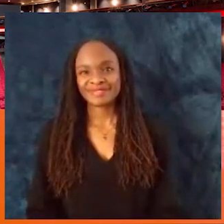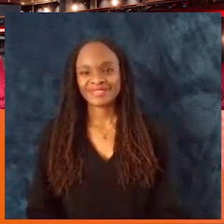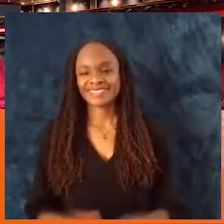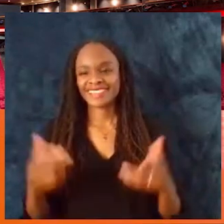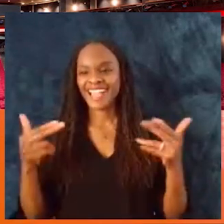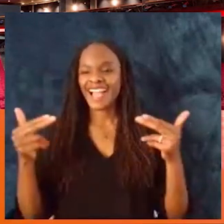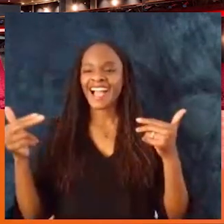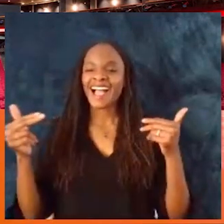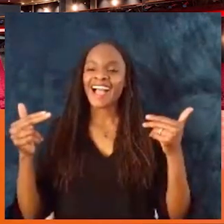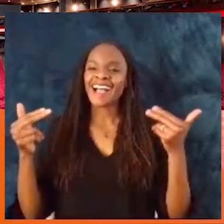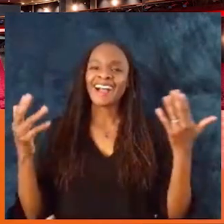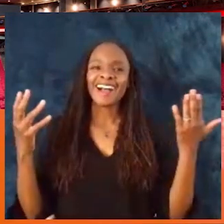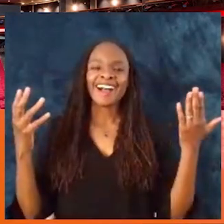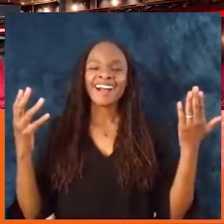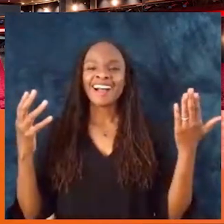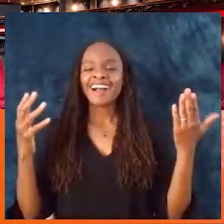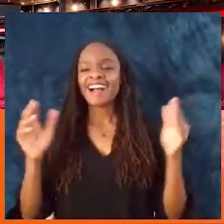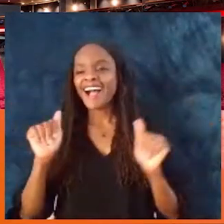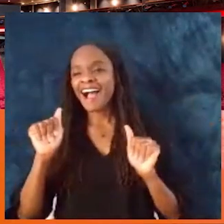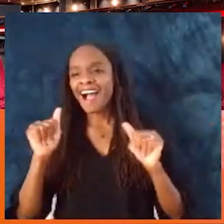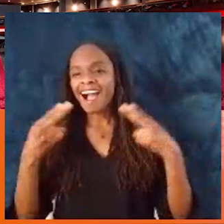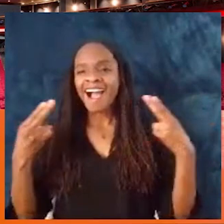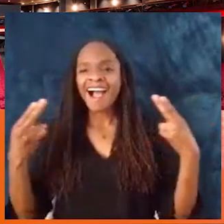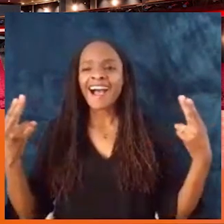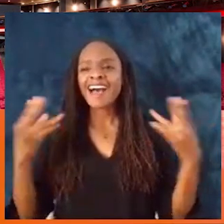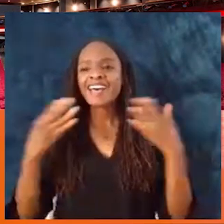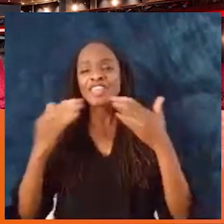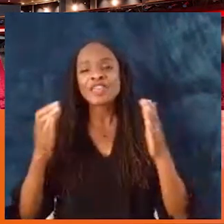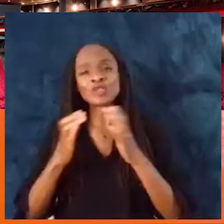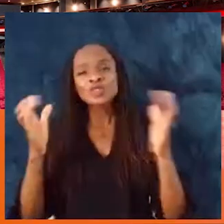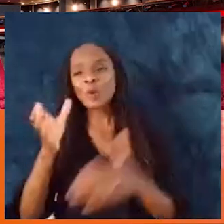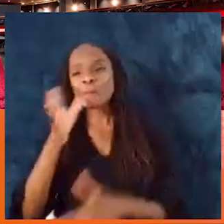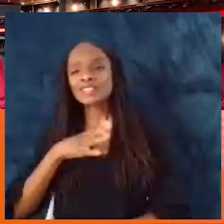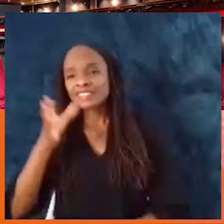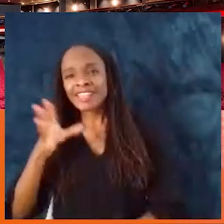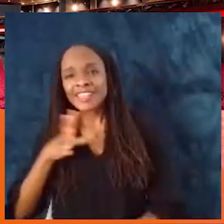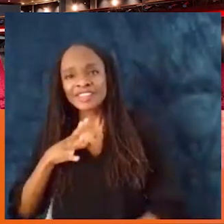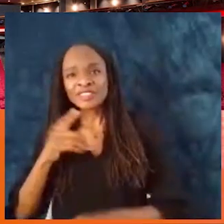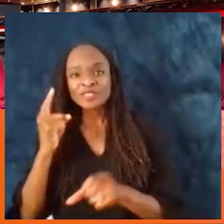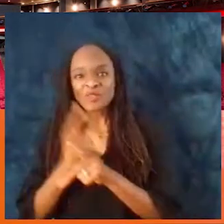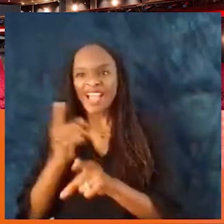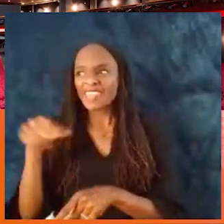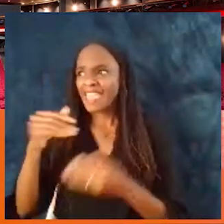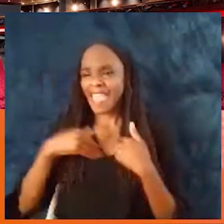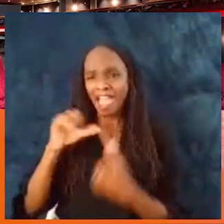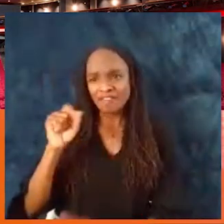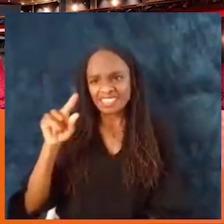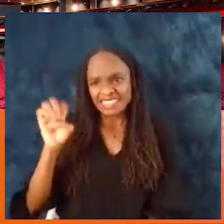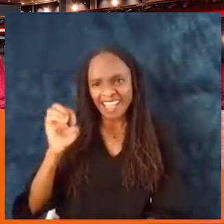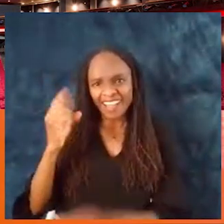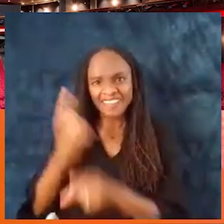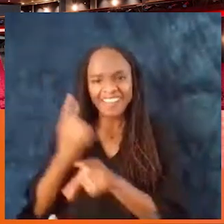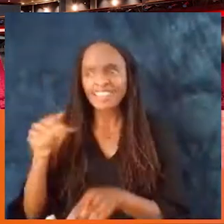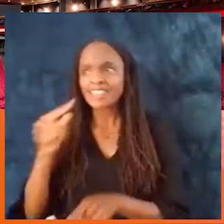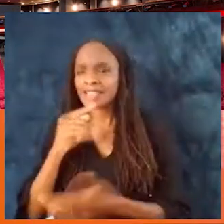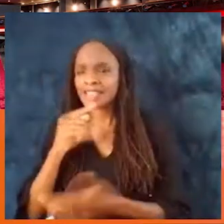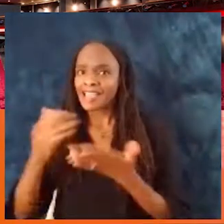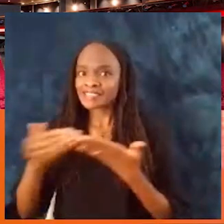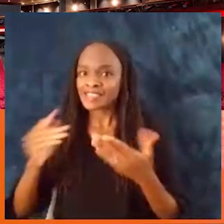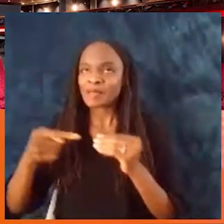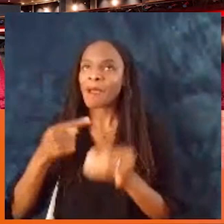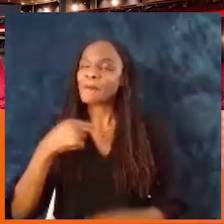Ah, thank you so much, ladies. I mean, right? Do they got style or what? You know, and they said some nice things about